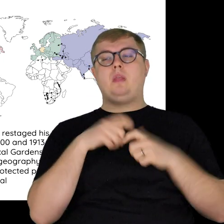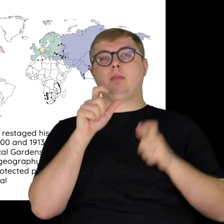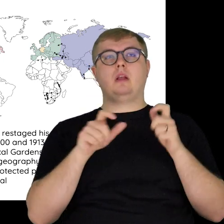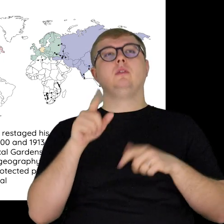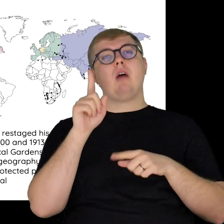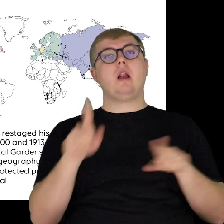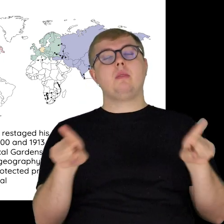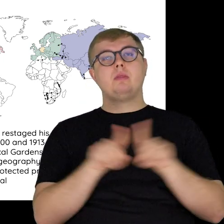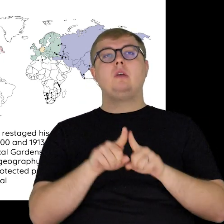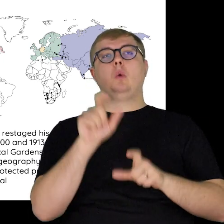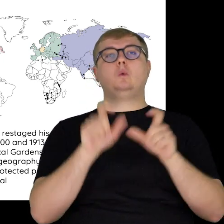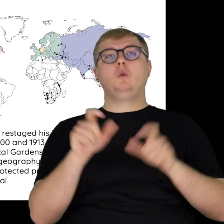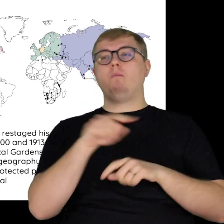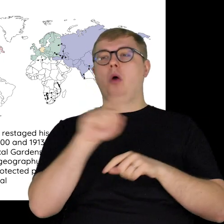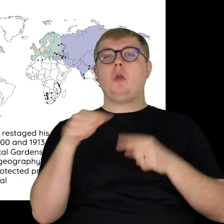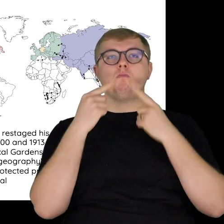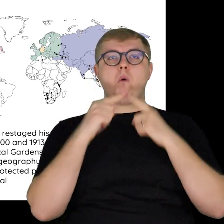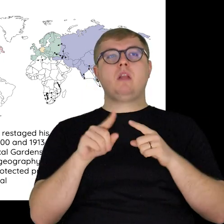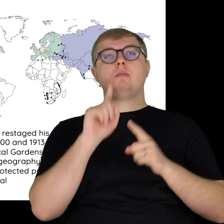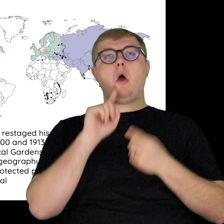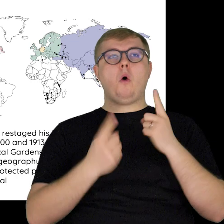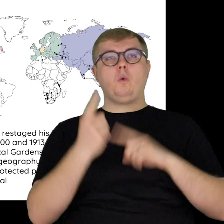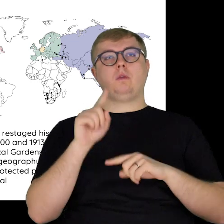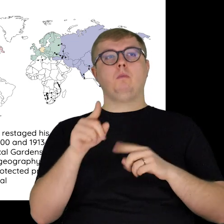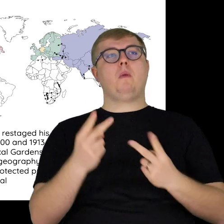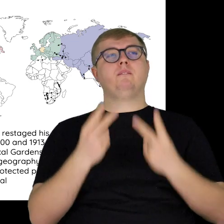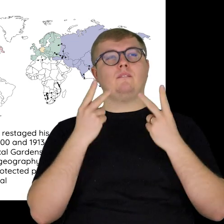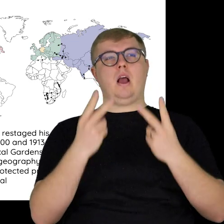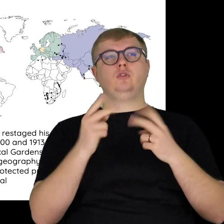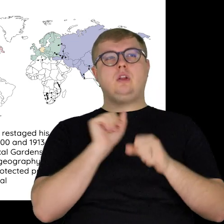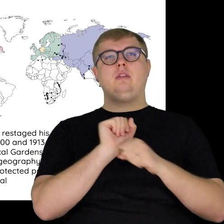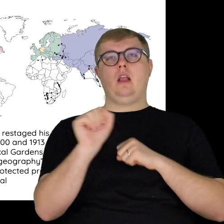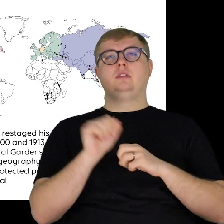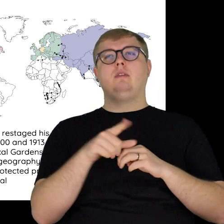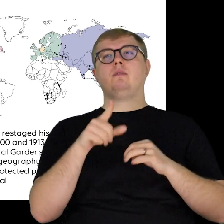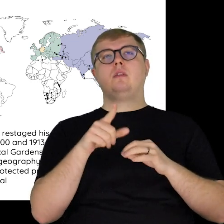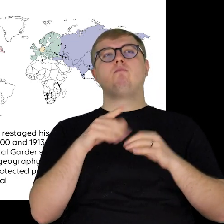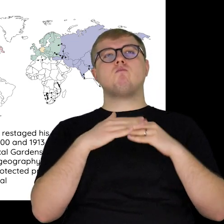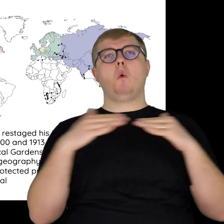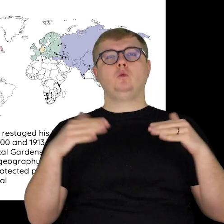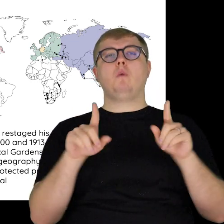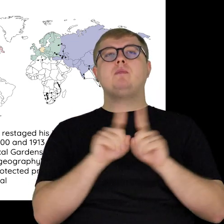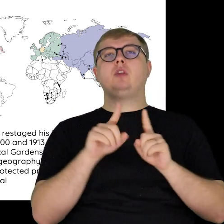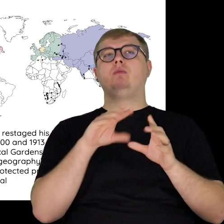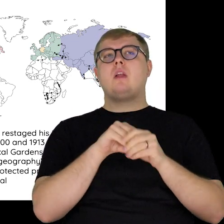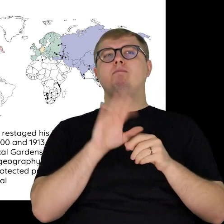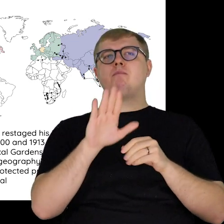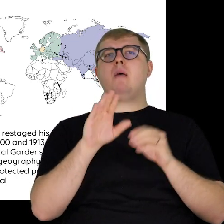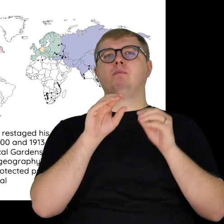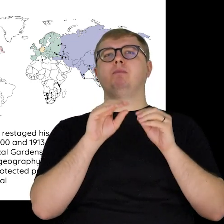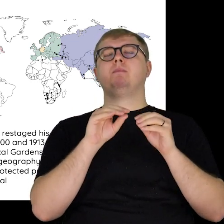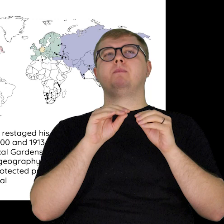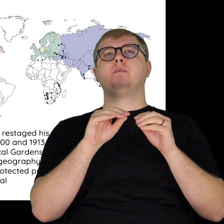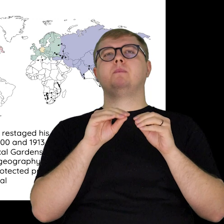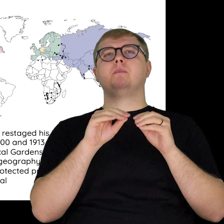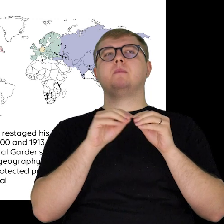looking after the garden, but it's become important at city level and even beyond that. So actually, it's got layers of protection, conservation protection. Is that